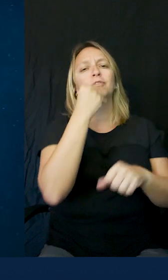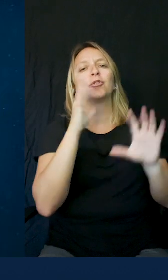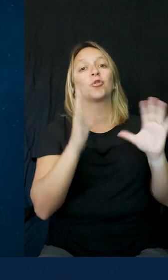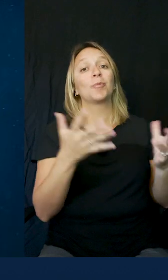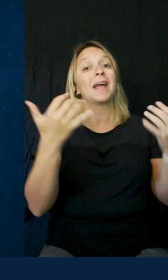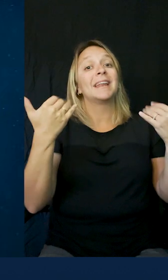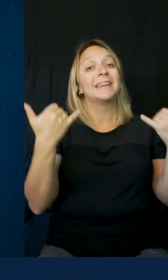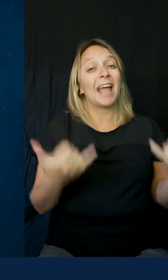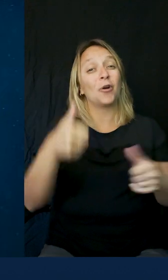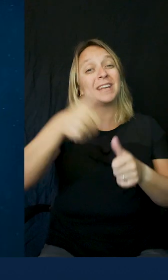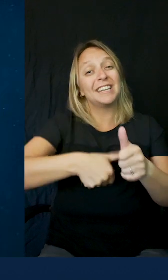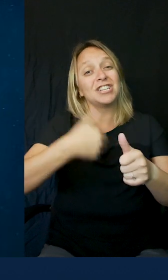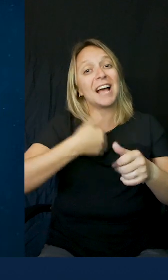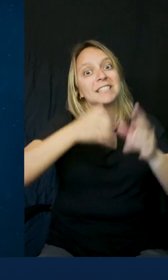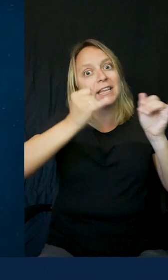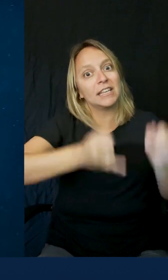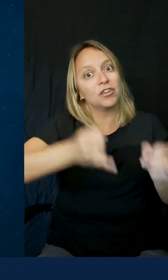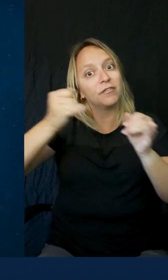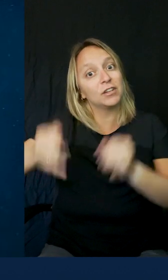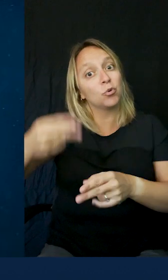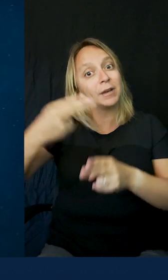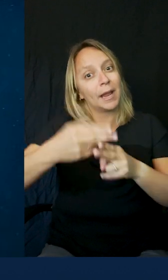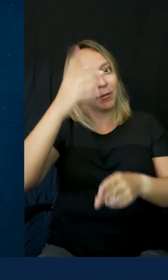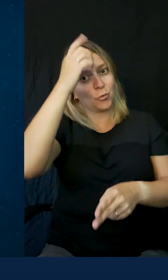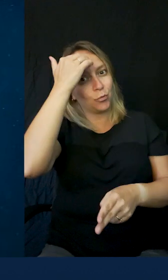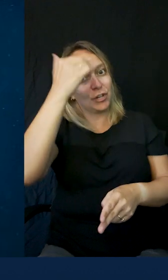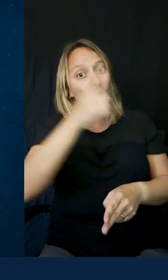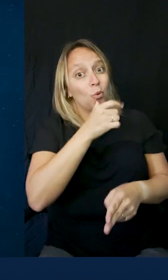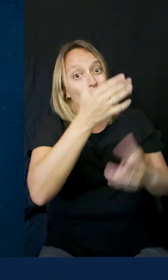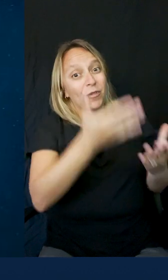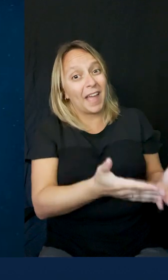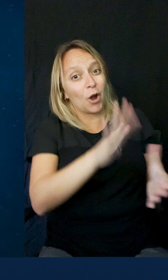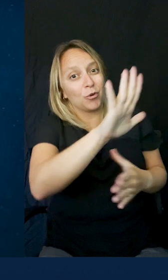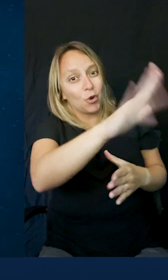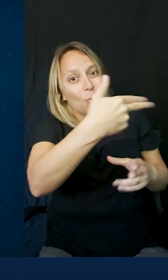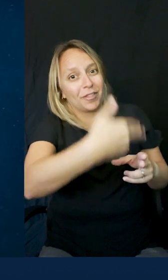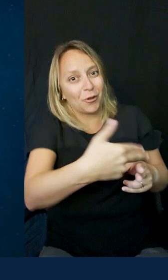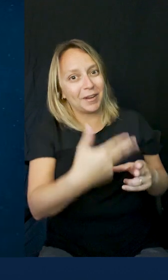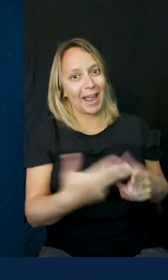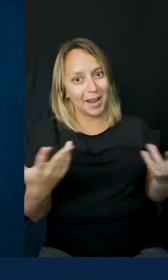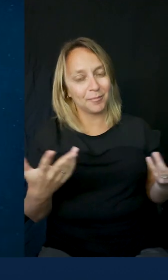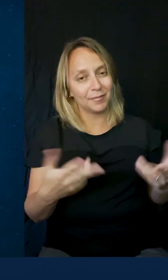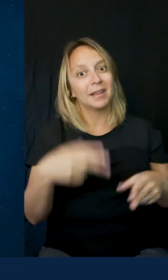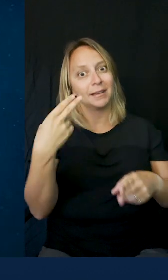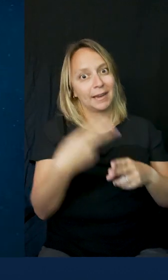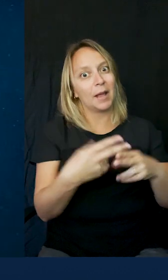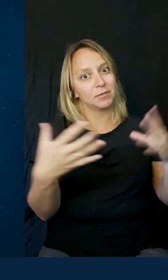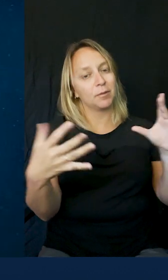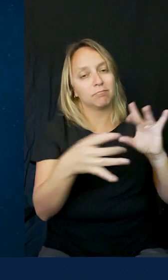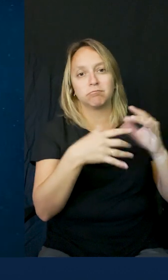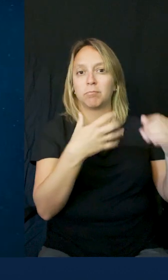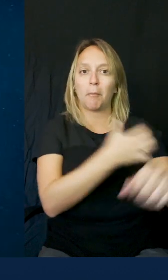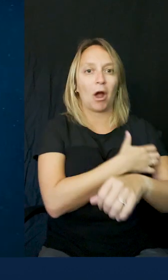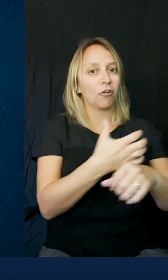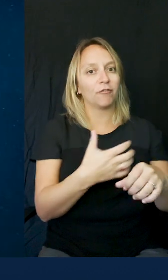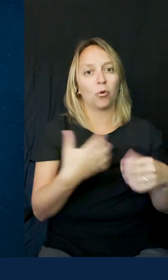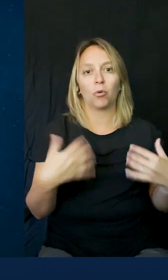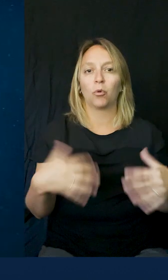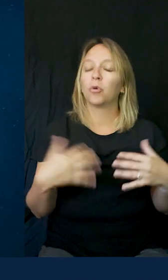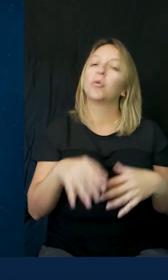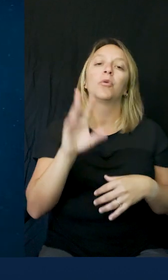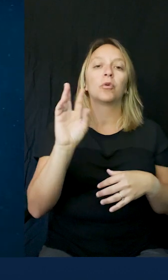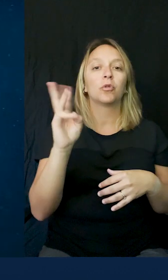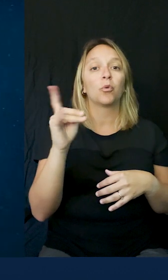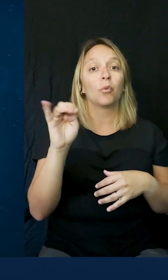a beautiful group of individuals. We know them by name. Names are powerful connectors. The Whale Museum continues to